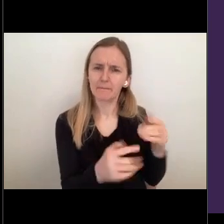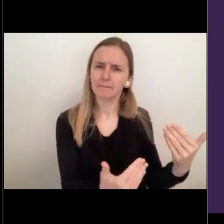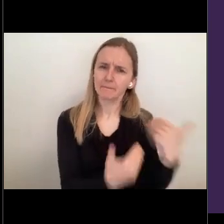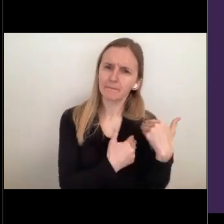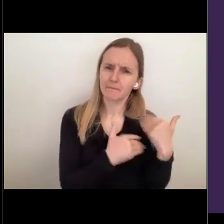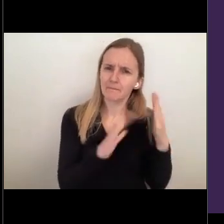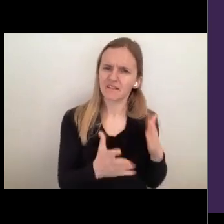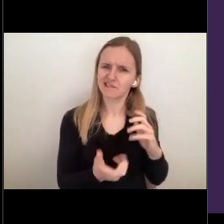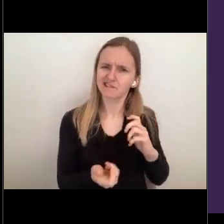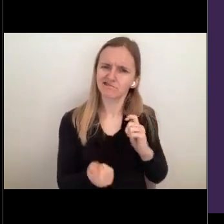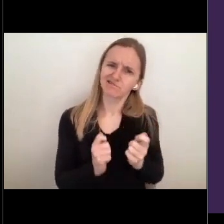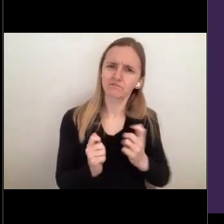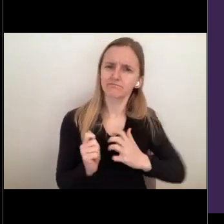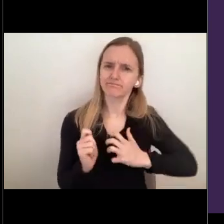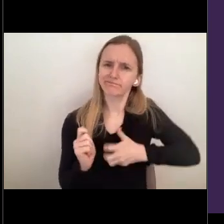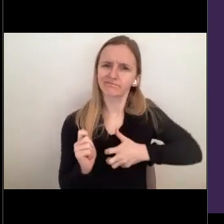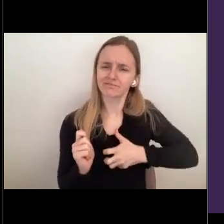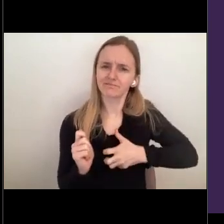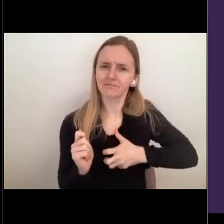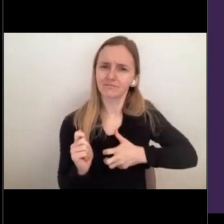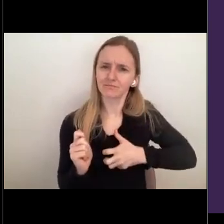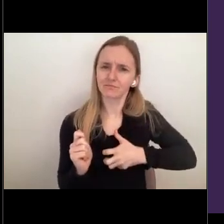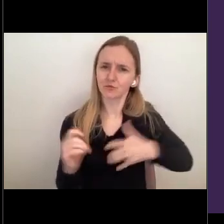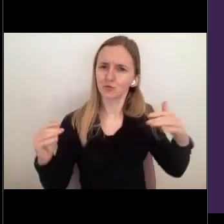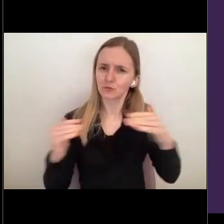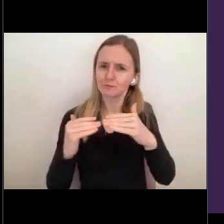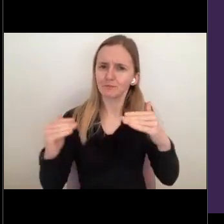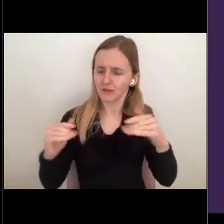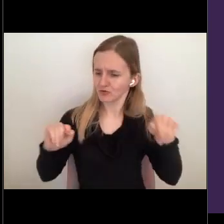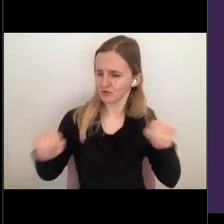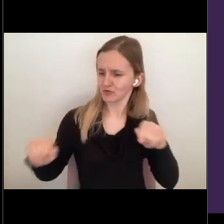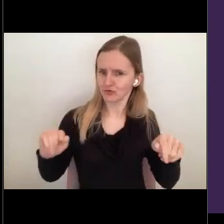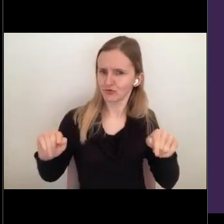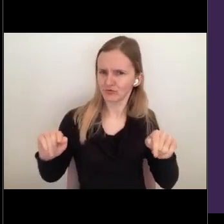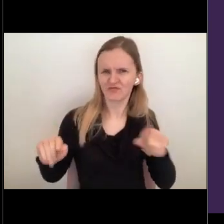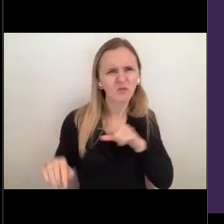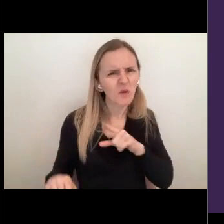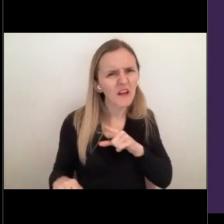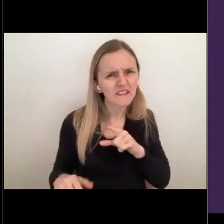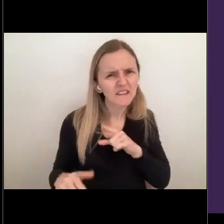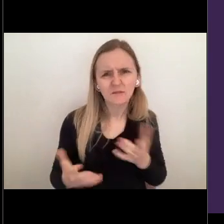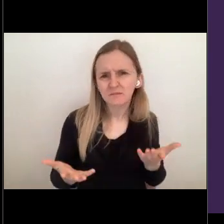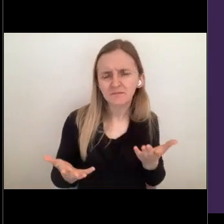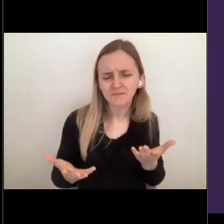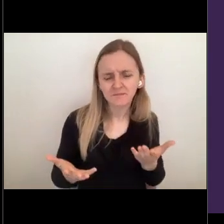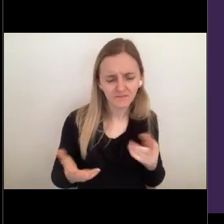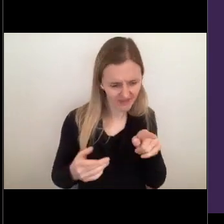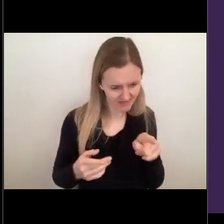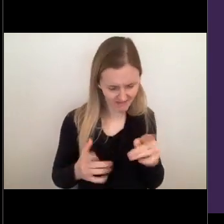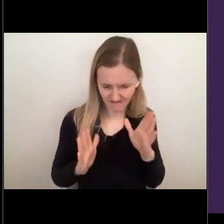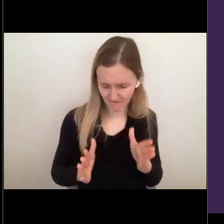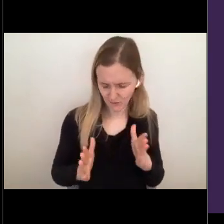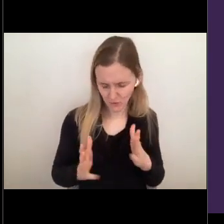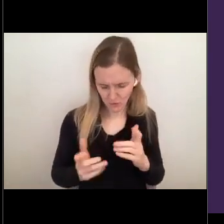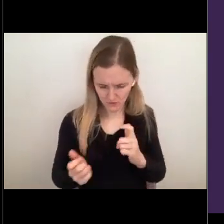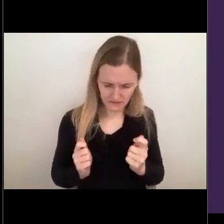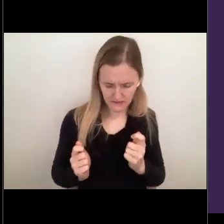change, or to make themselves understand the other person